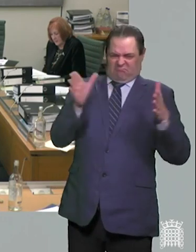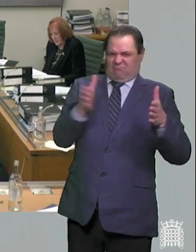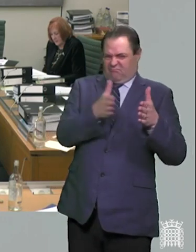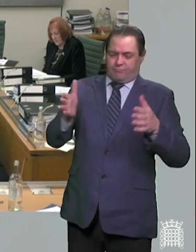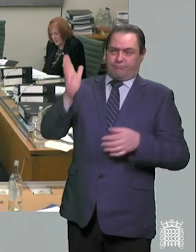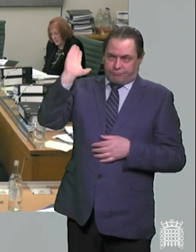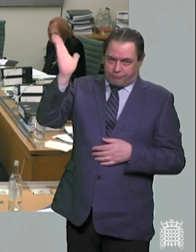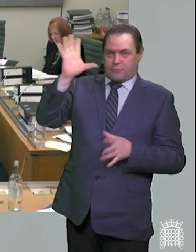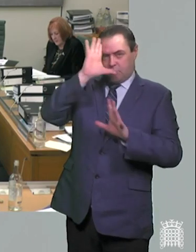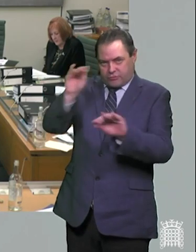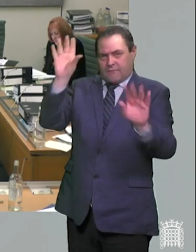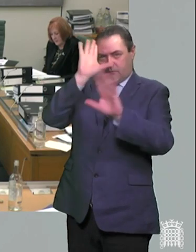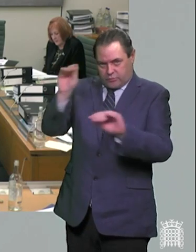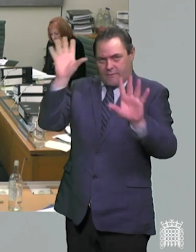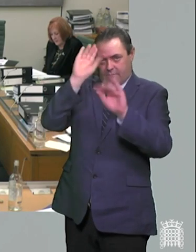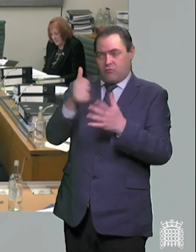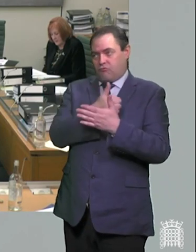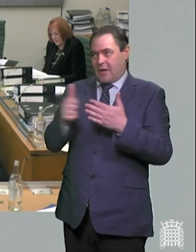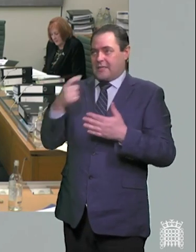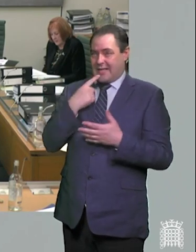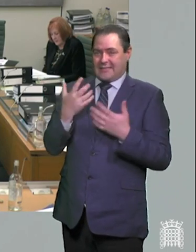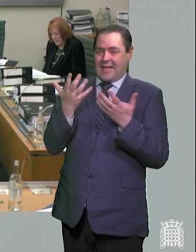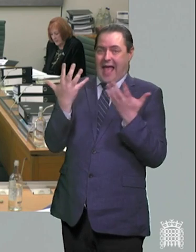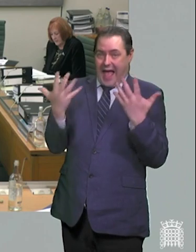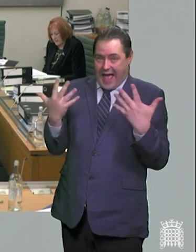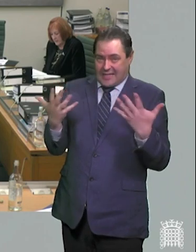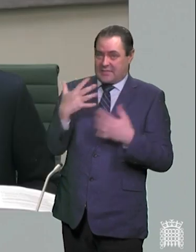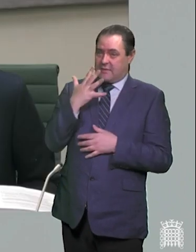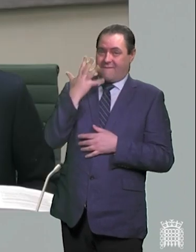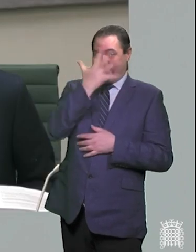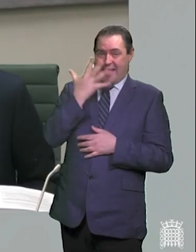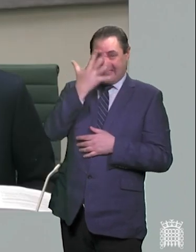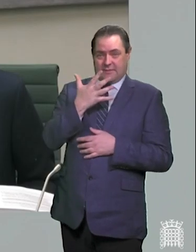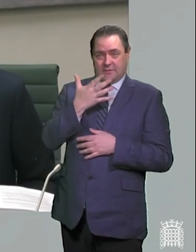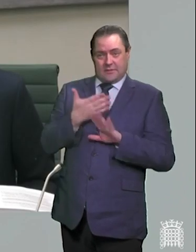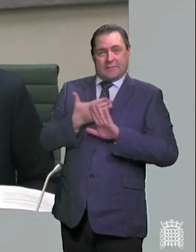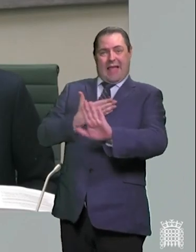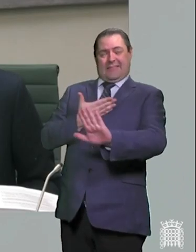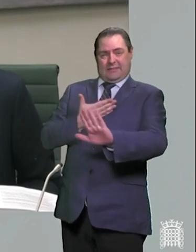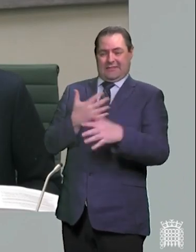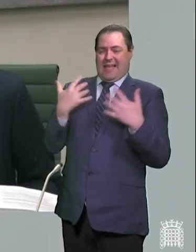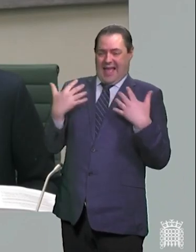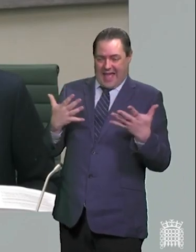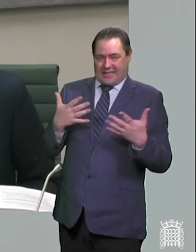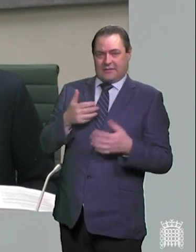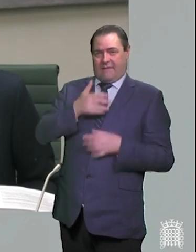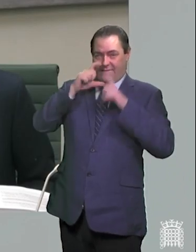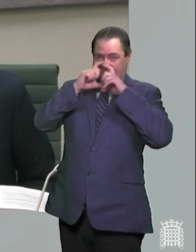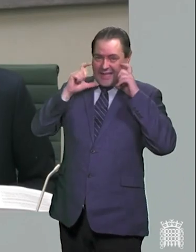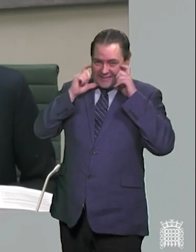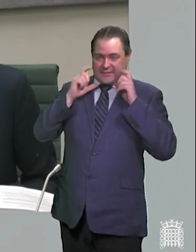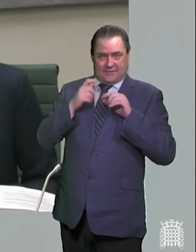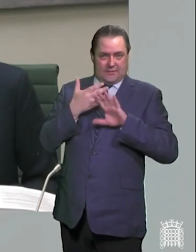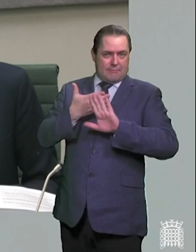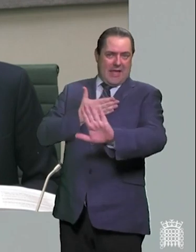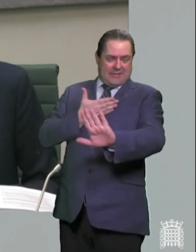you regularly repeated the phrase, hands, face, space, while standing at podiums bearing this phrase.